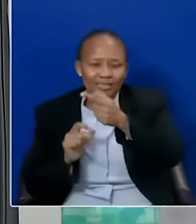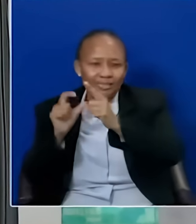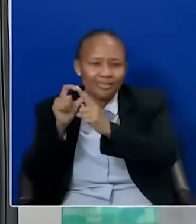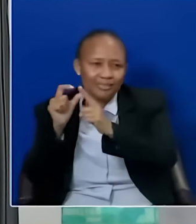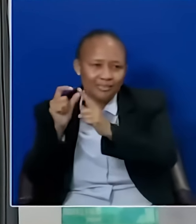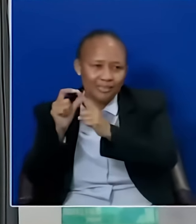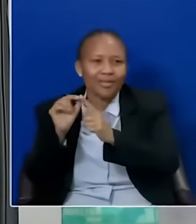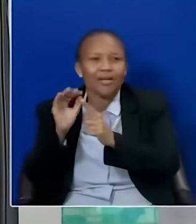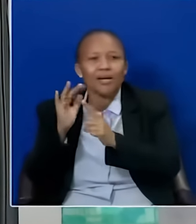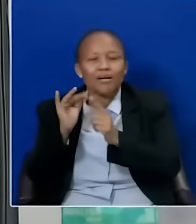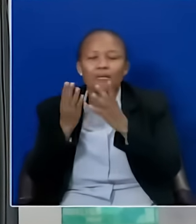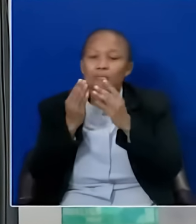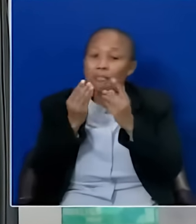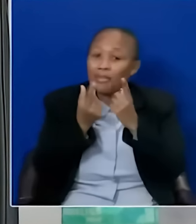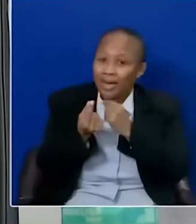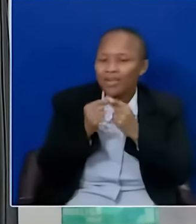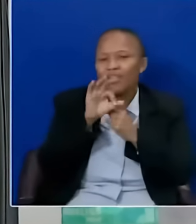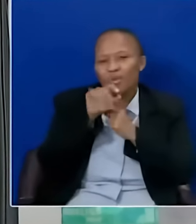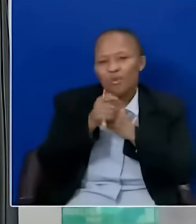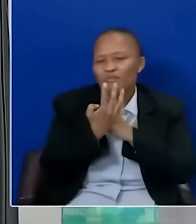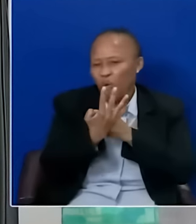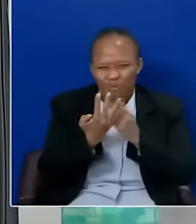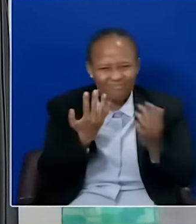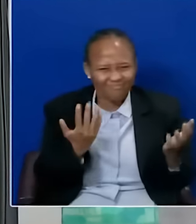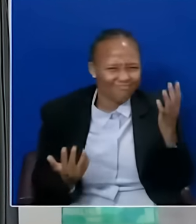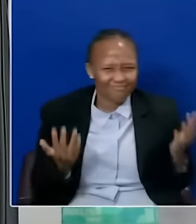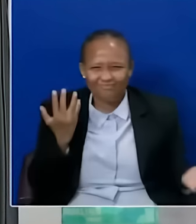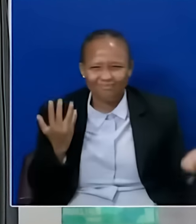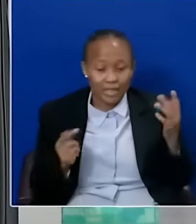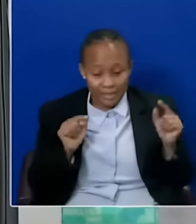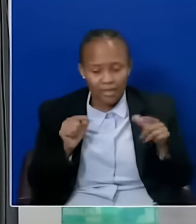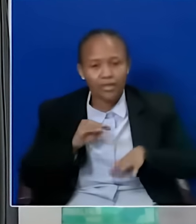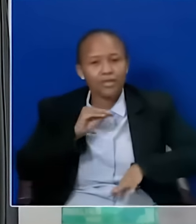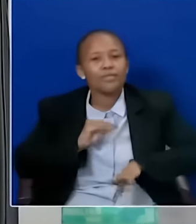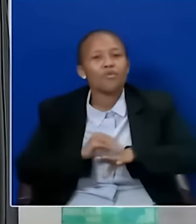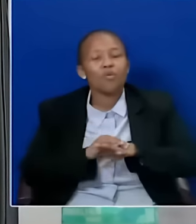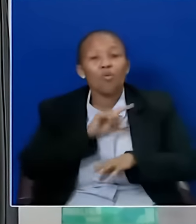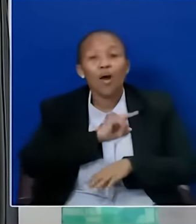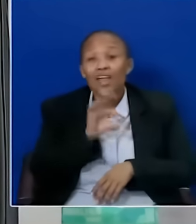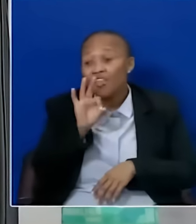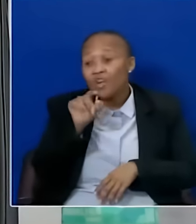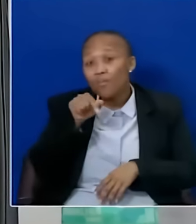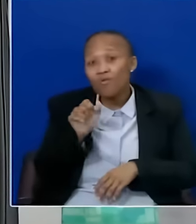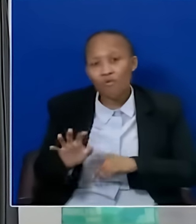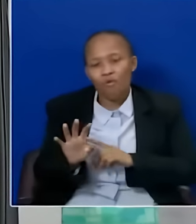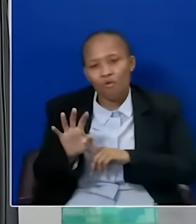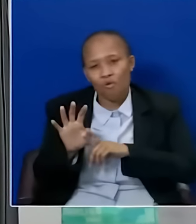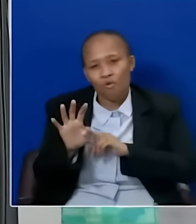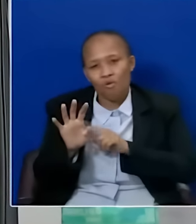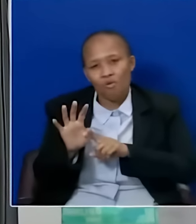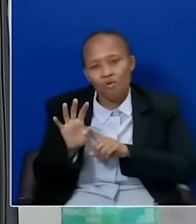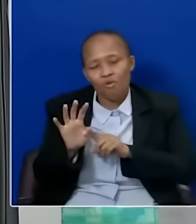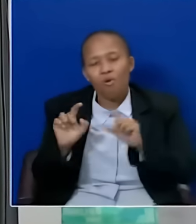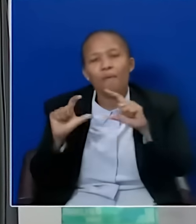That in itself is a problem because it tells you 3.4 on paragraph, how